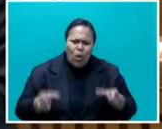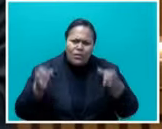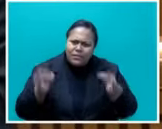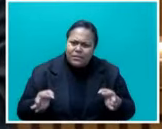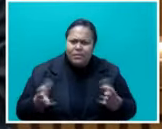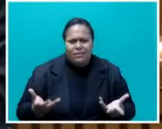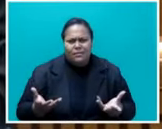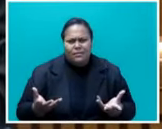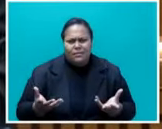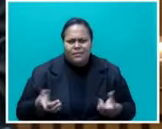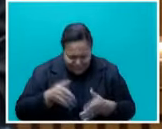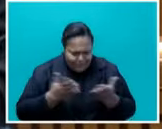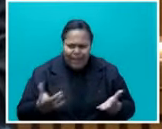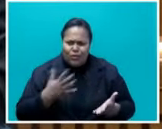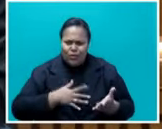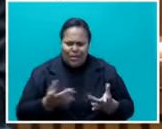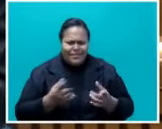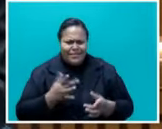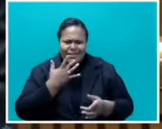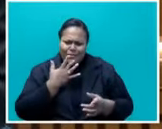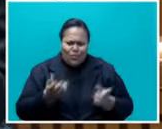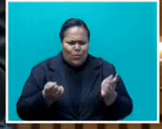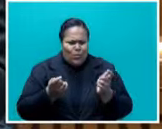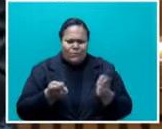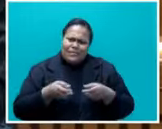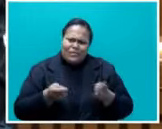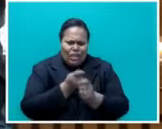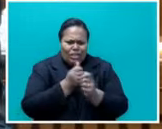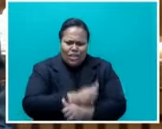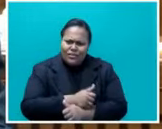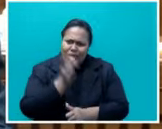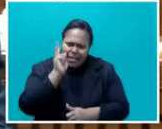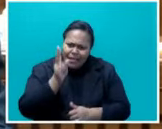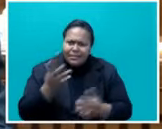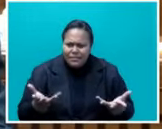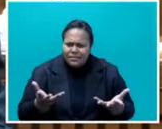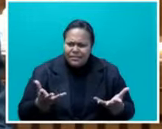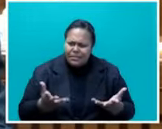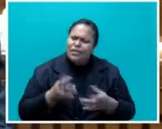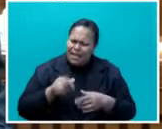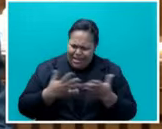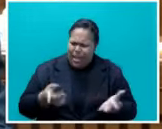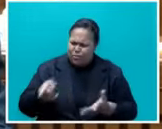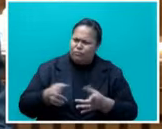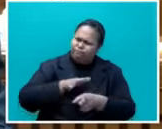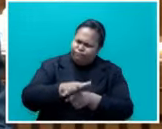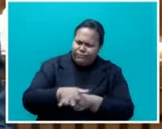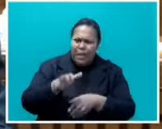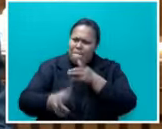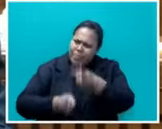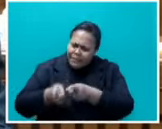is what they are doing. This is a criticism against the judiciary. This is a criticism against